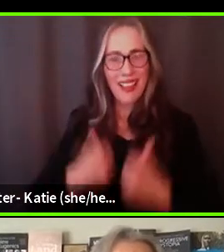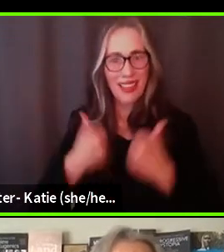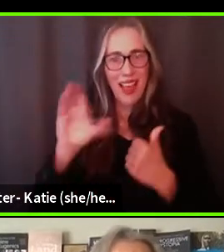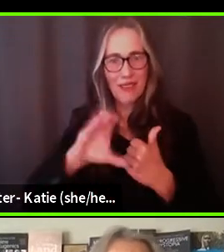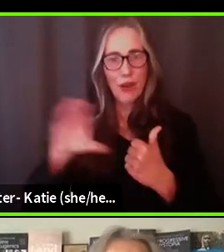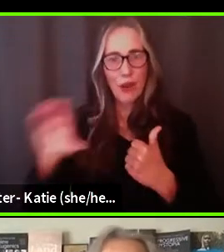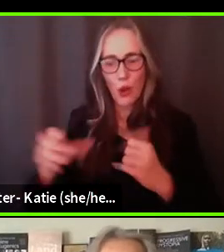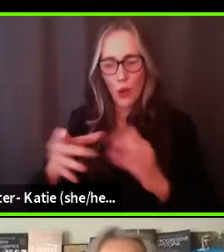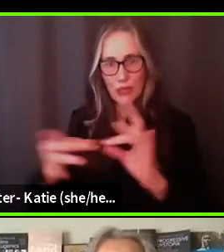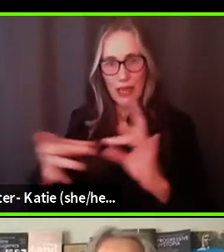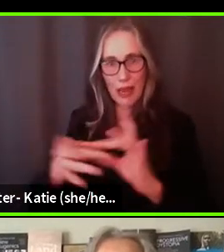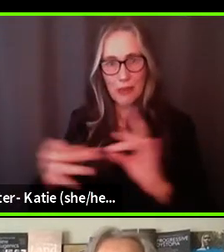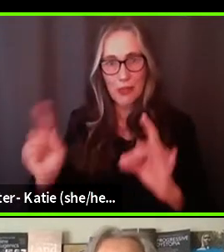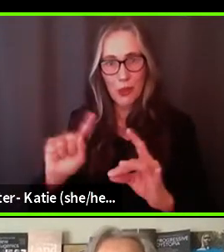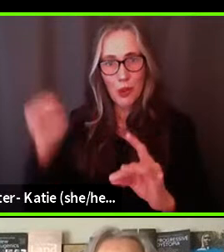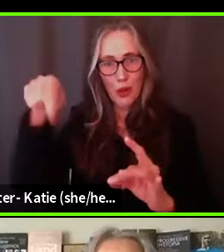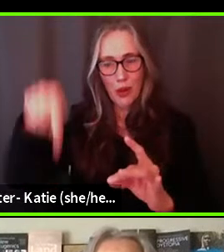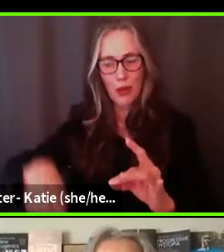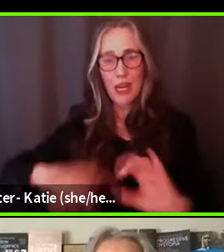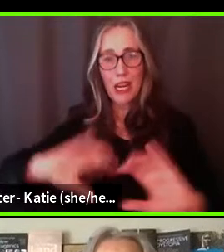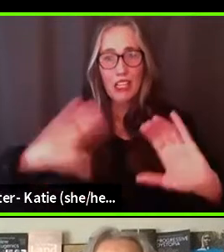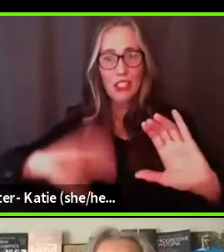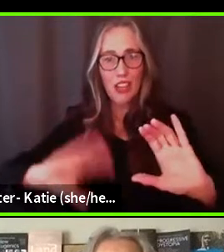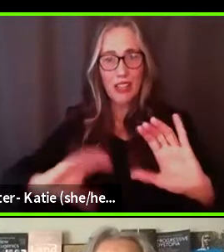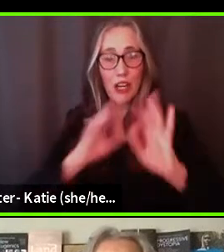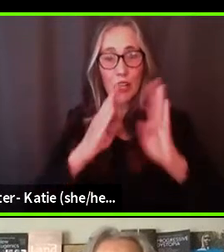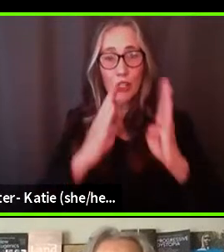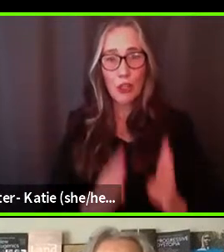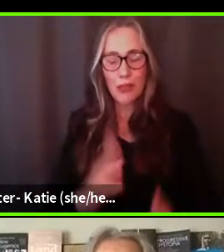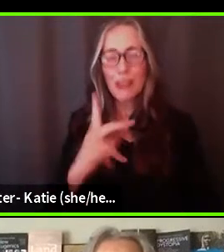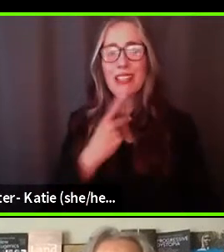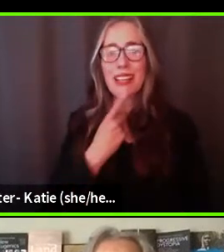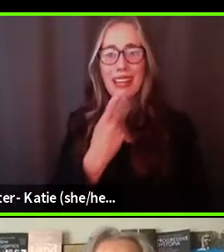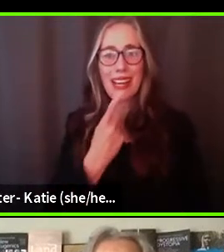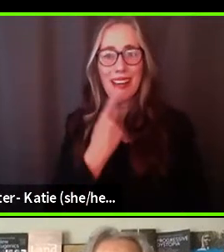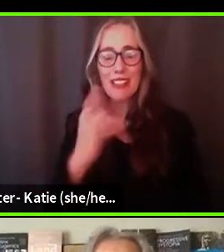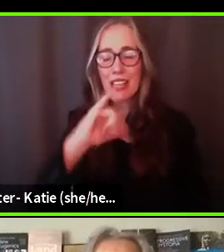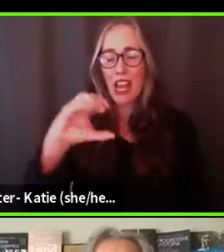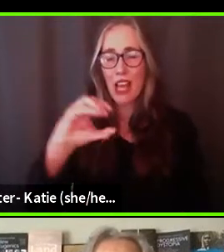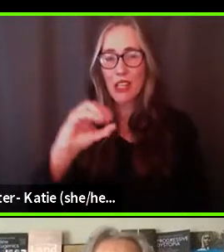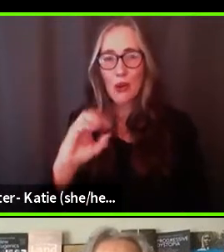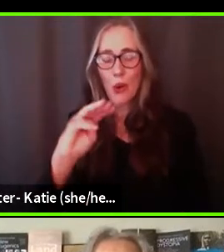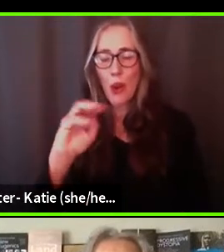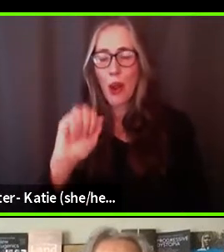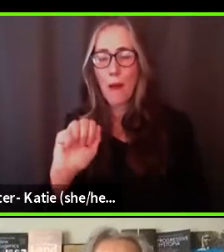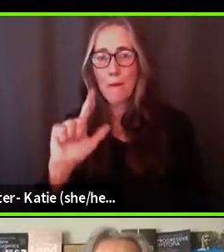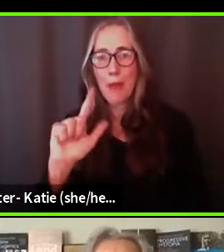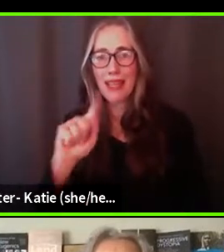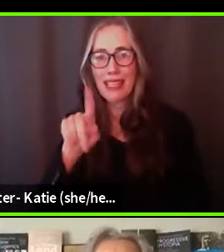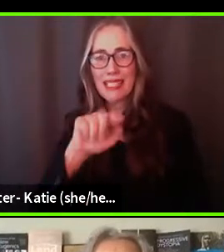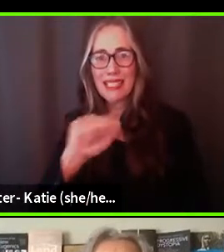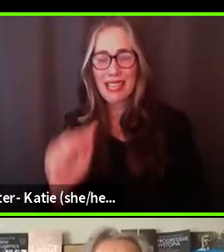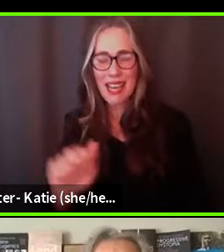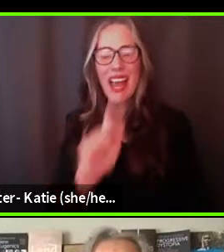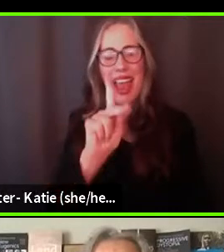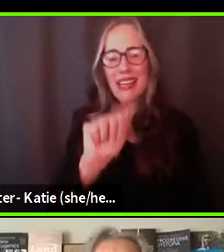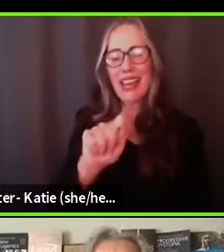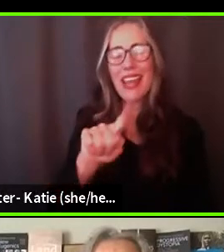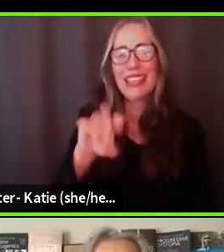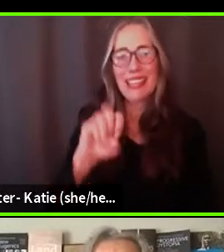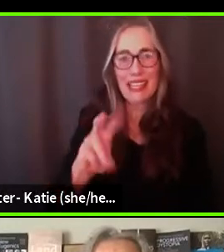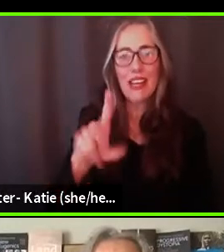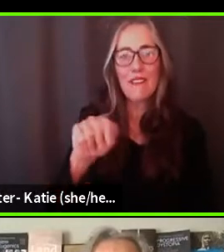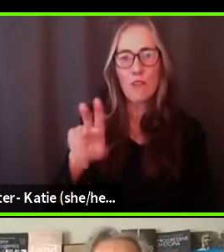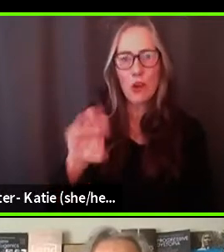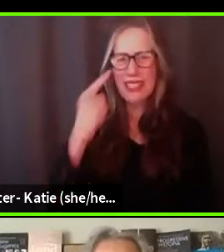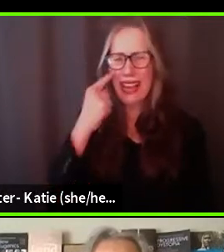post that as soon as i'm done here the interpreters today are katie voice and joe malicia and live captioning is provided by kristin i